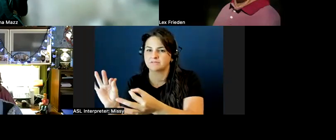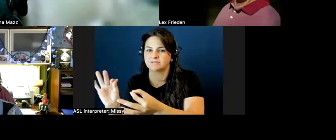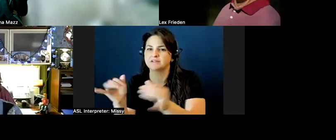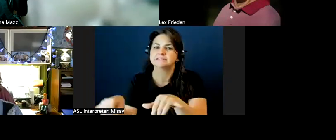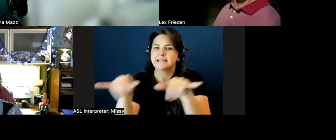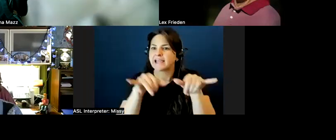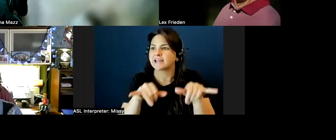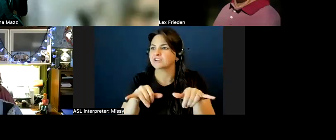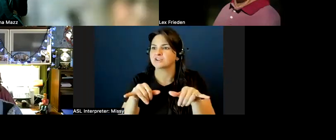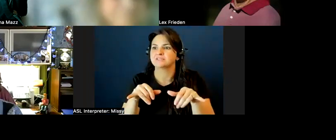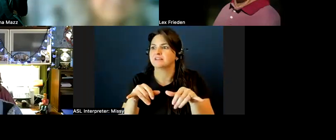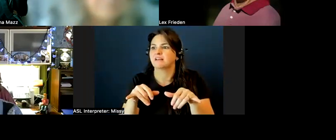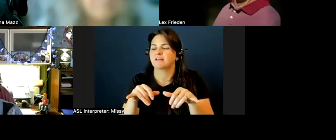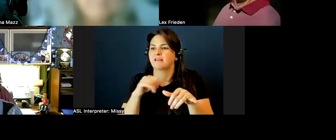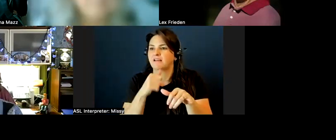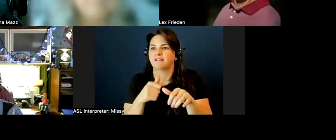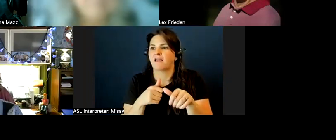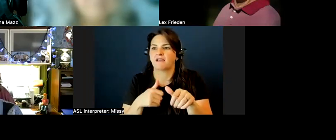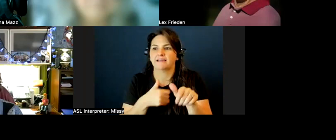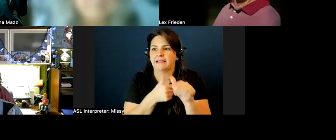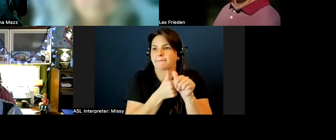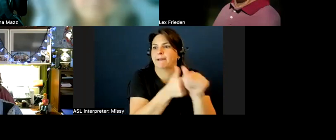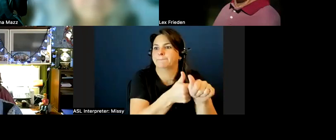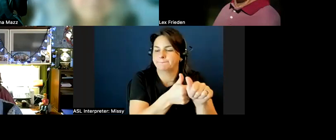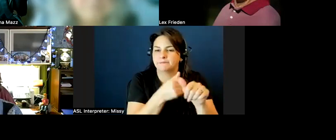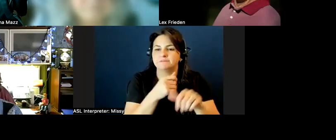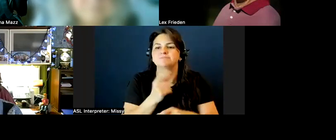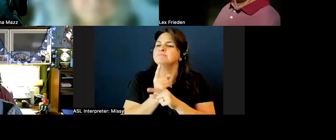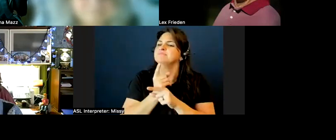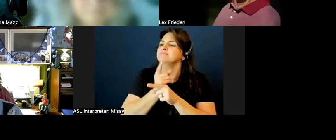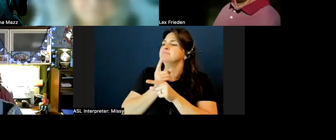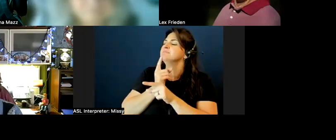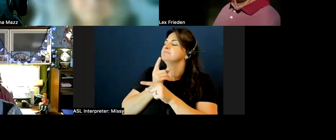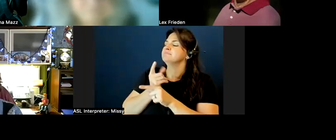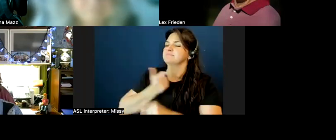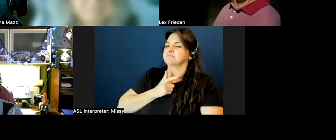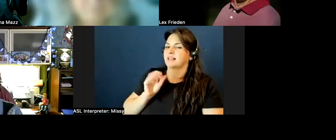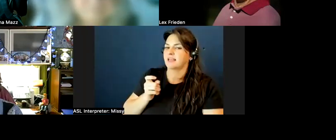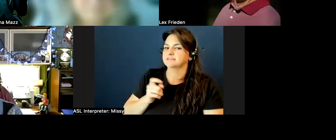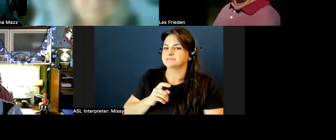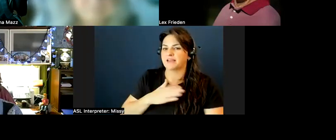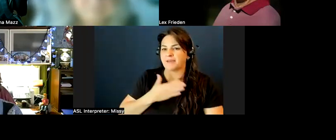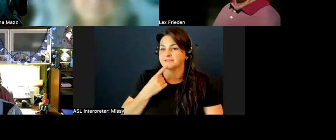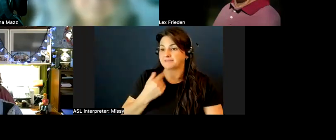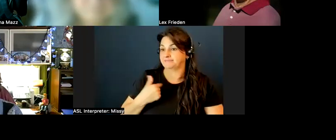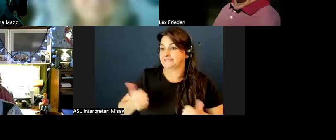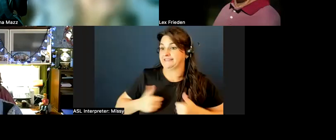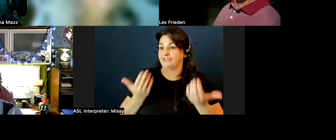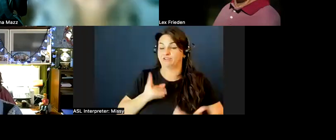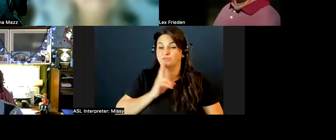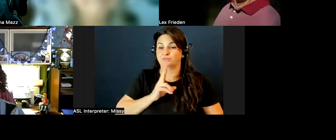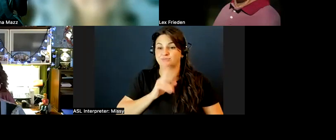can't keep up. Yeah, I'm happy to say that I live in Houston, Texas,